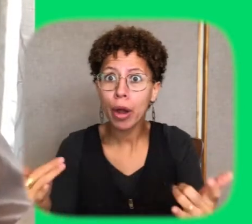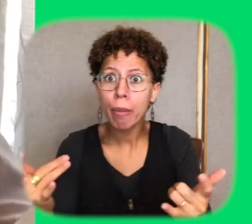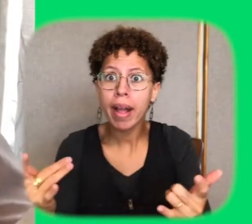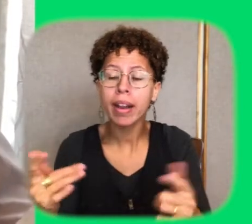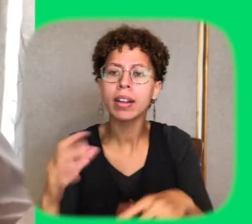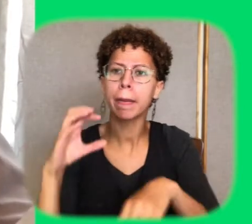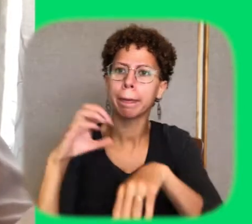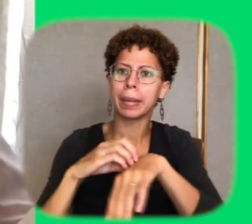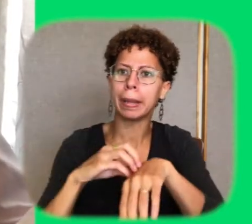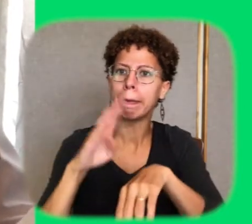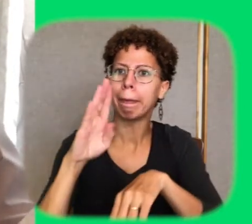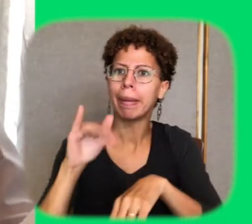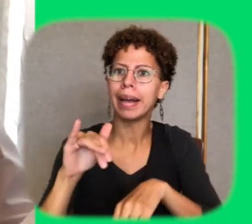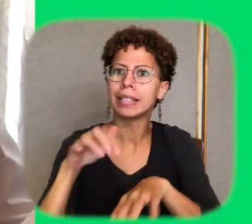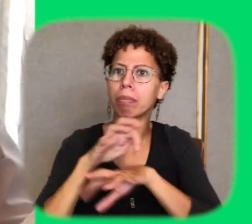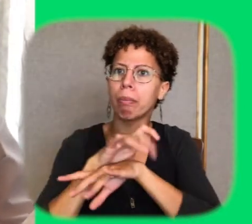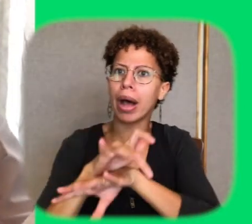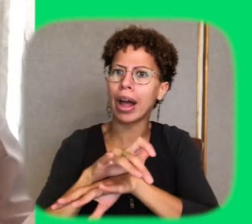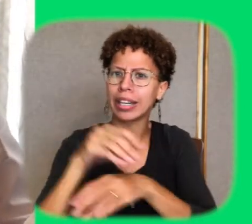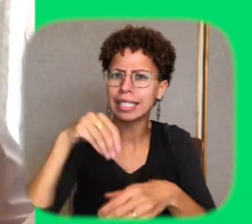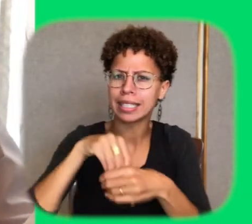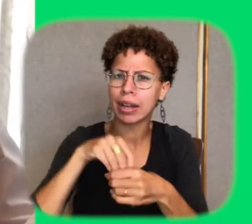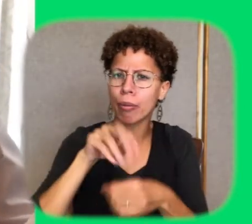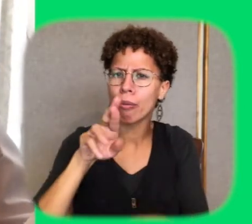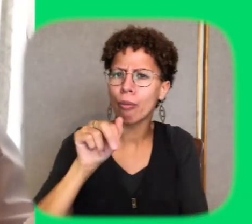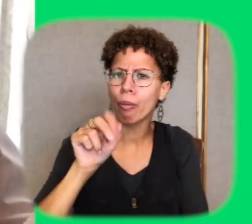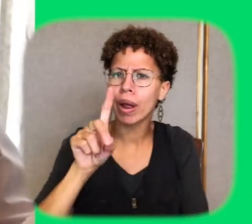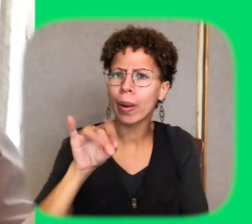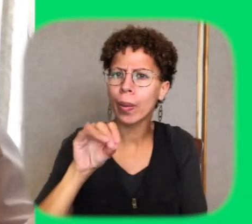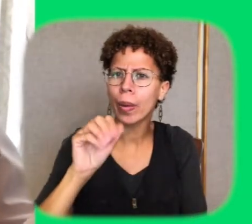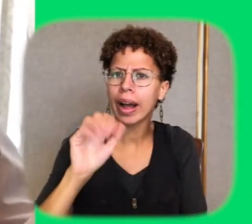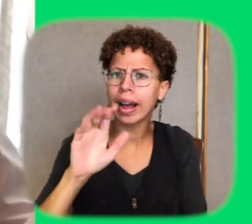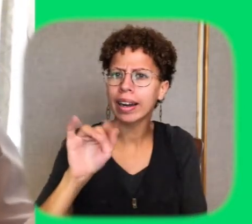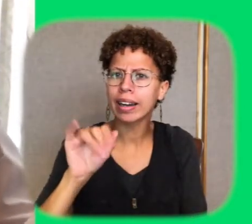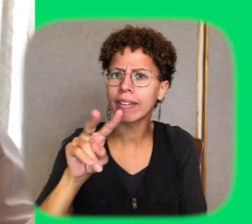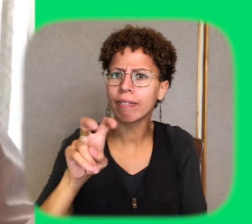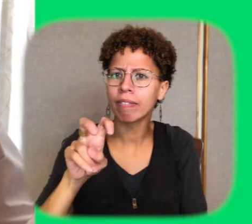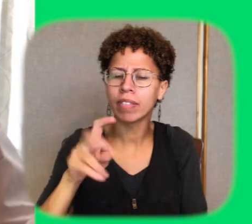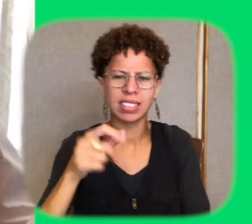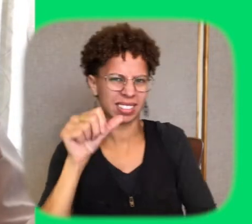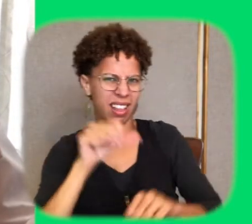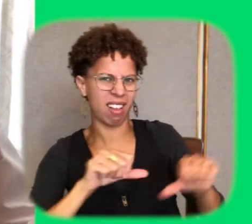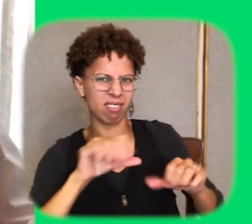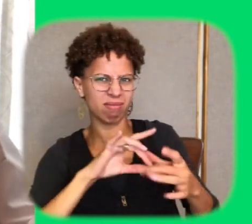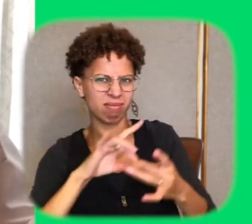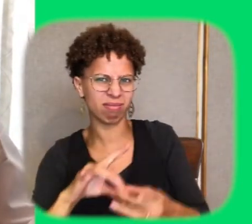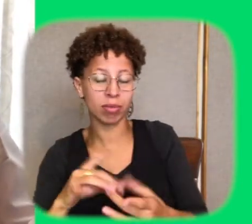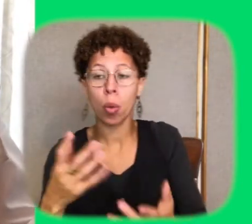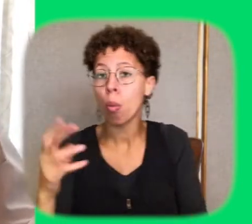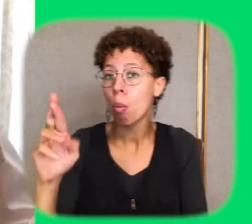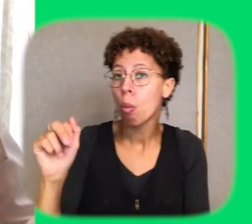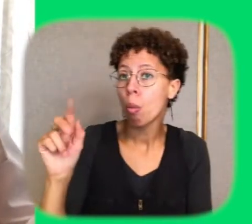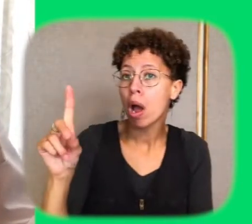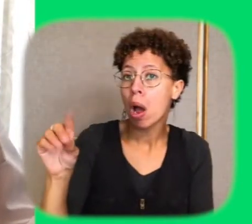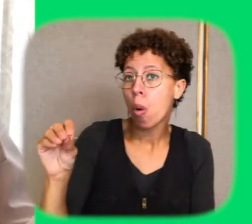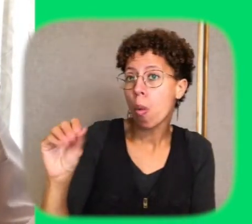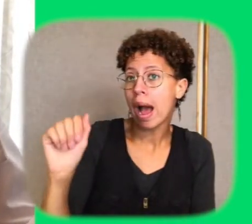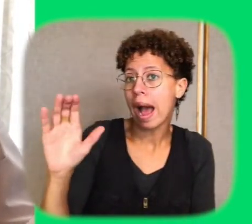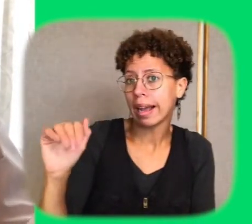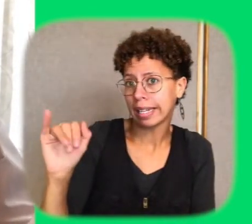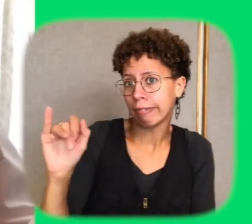What does that have to do with science? Radioactive. Mm-hmm. See? Yeah.